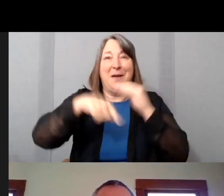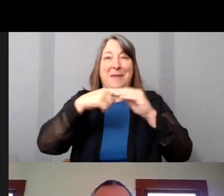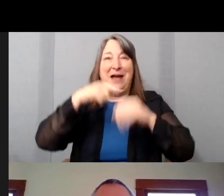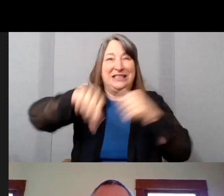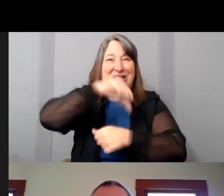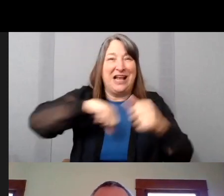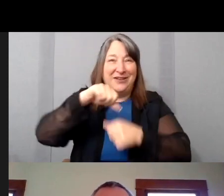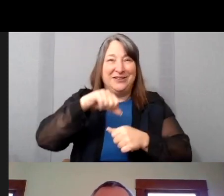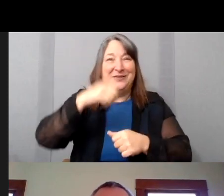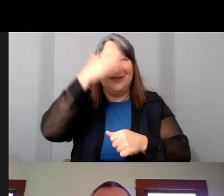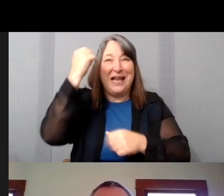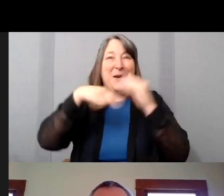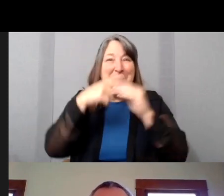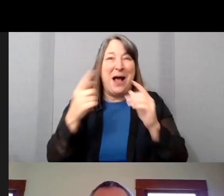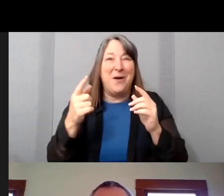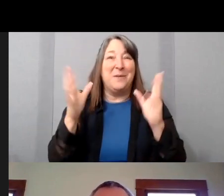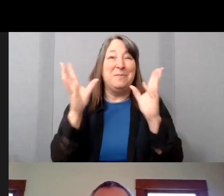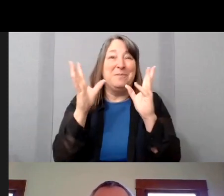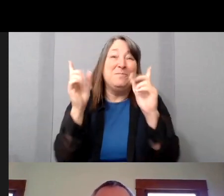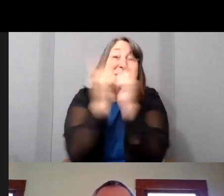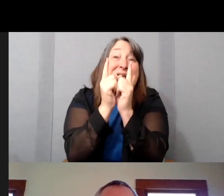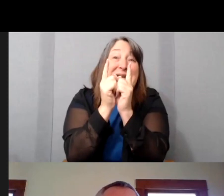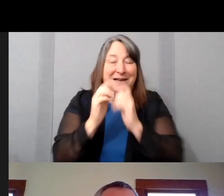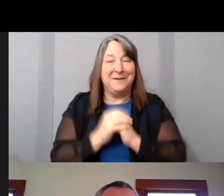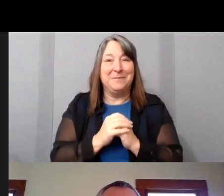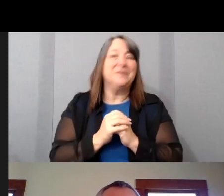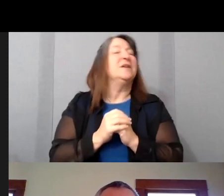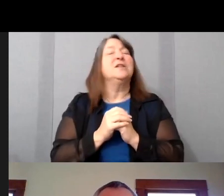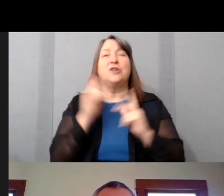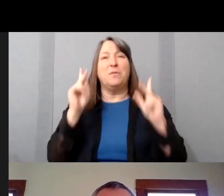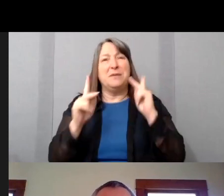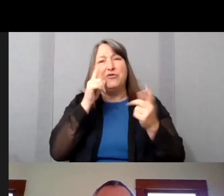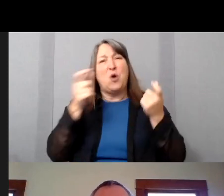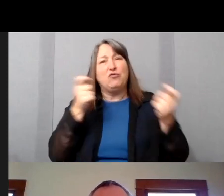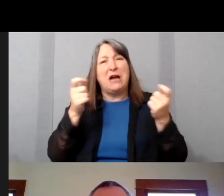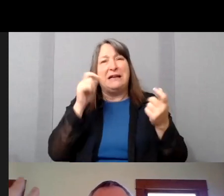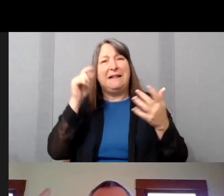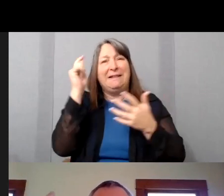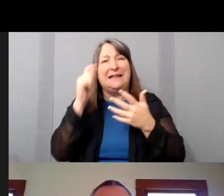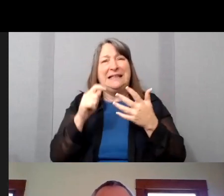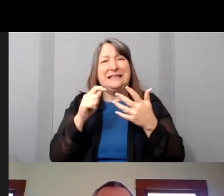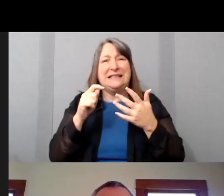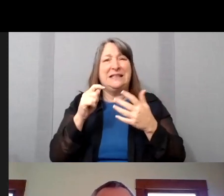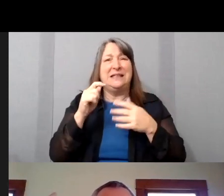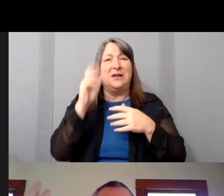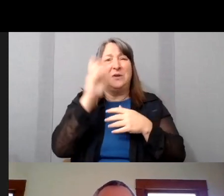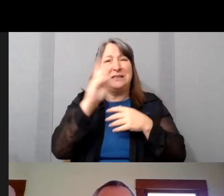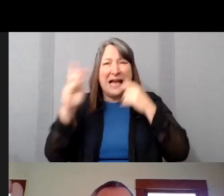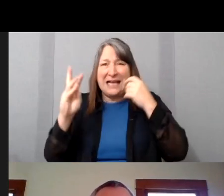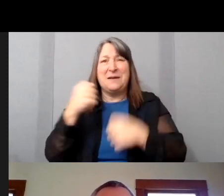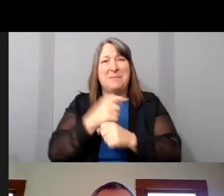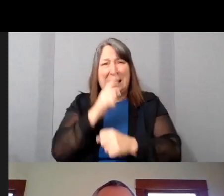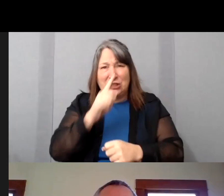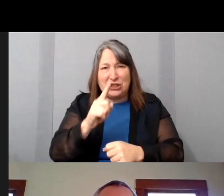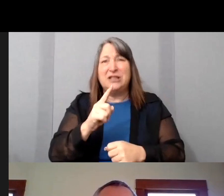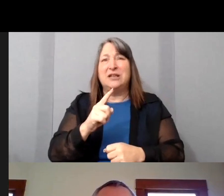right? So I think for those of you running these sites, really make sure that you're checking in with folks, making sure that they're